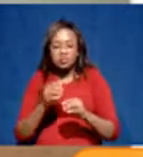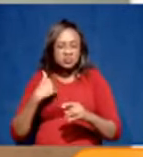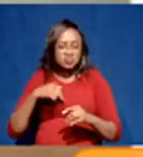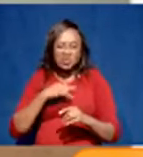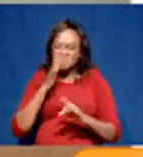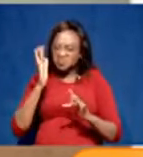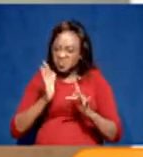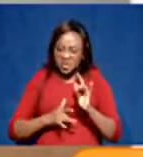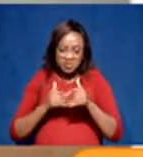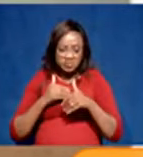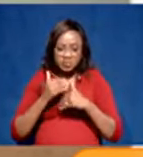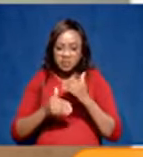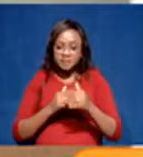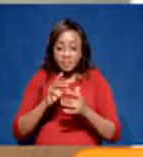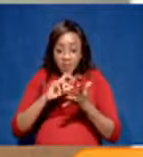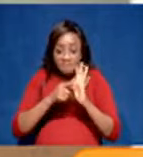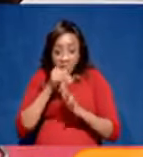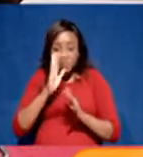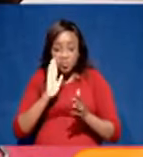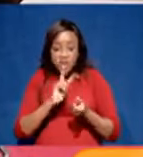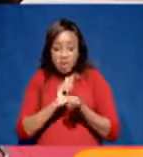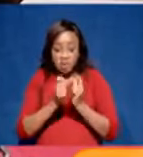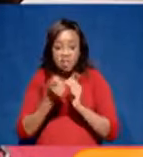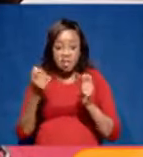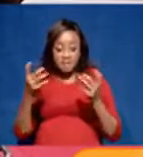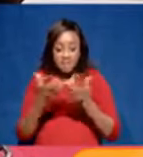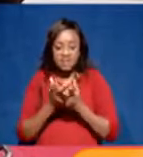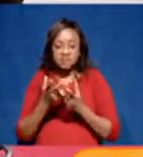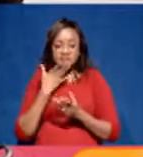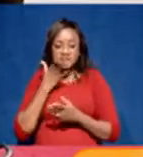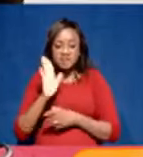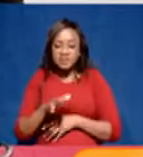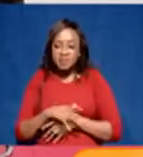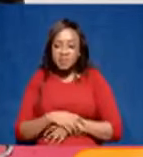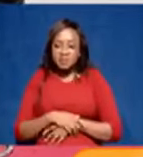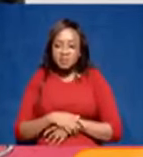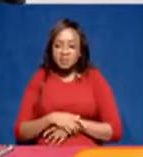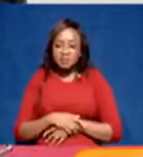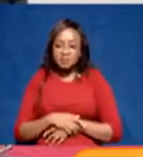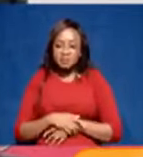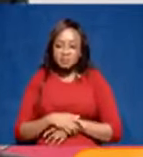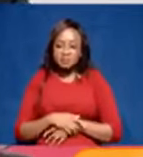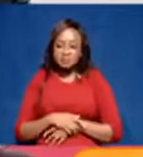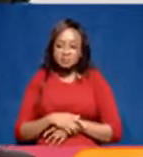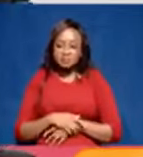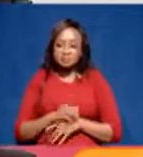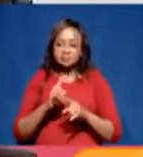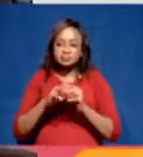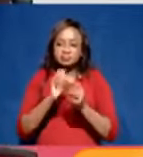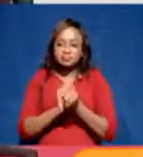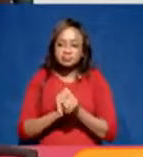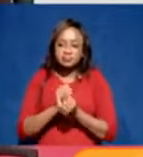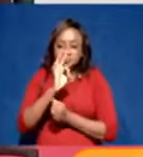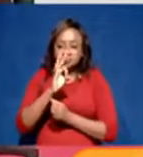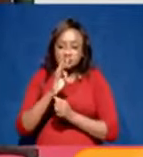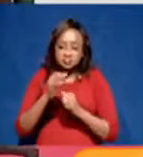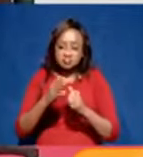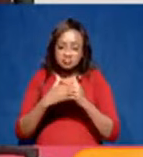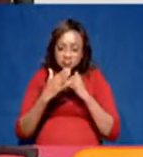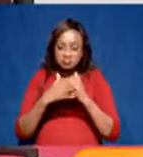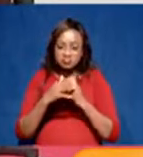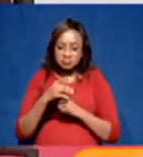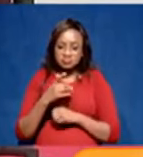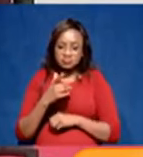until we get approval. You'll make amendments based on the feedback? Yes. Was it on 13th of September, I spoke to you in the same studio, and mm-hmm. you told me